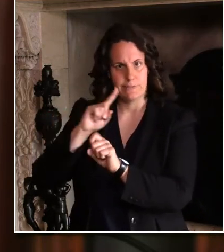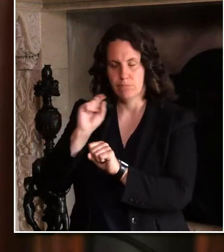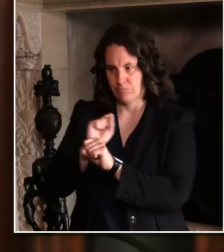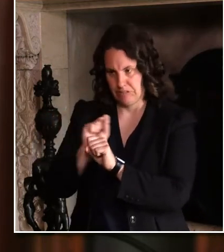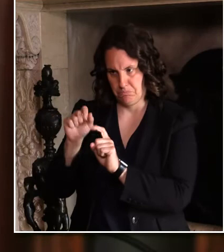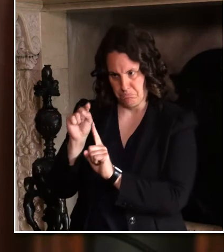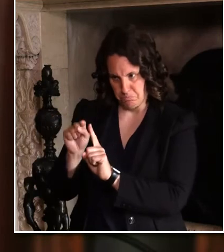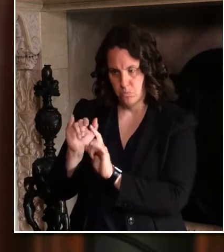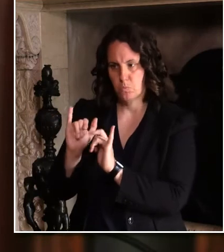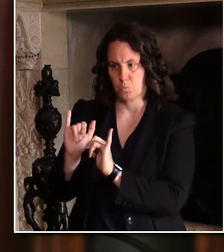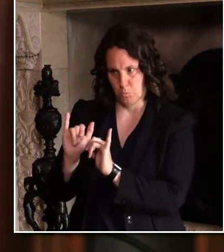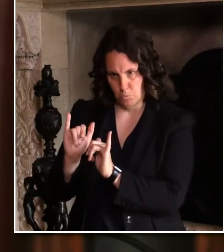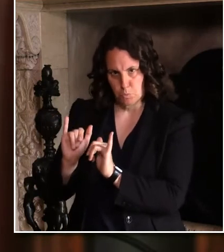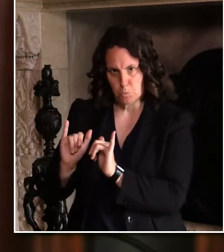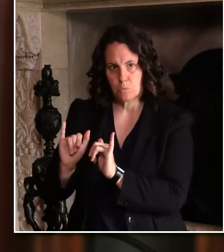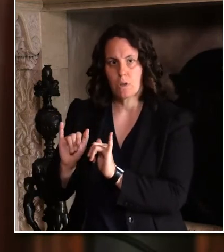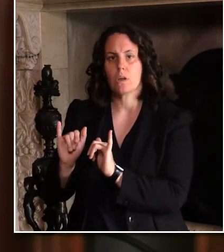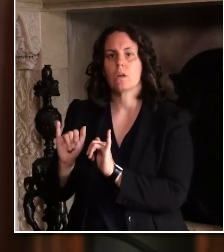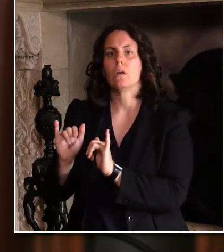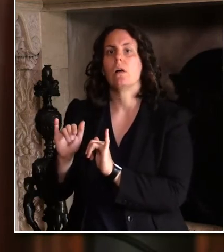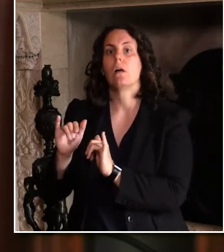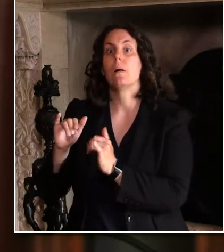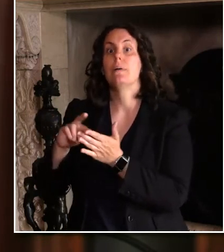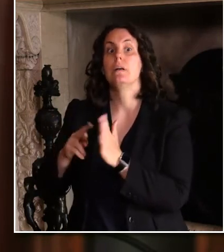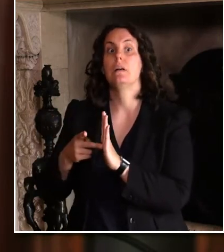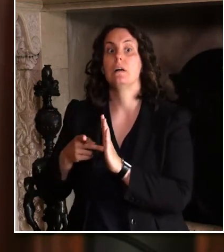tests that we've ever done in a day,